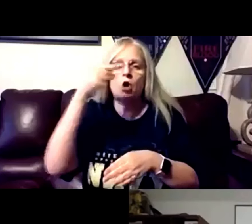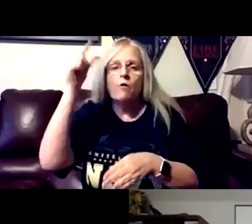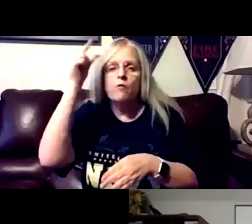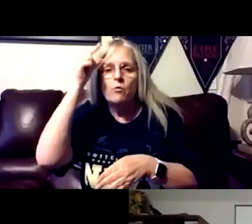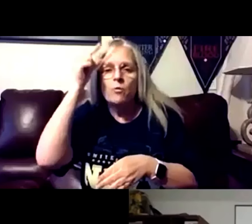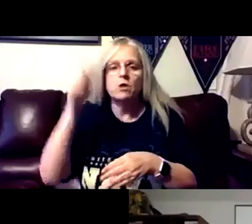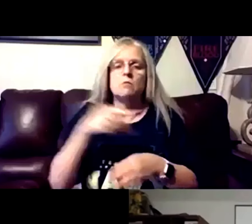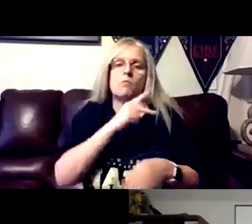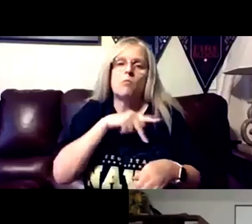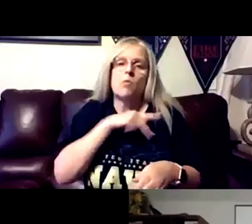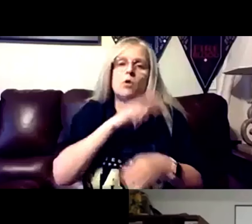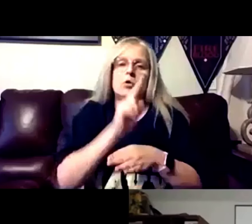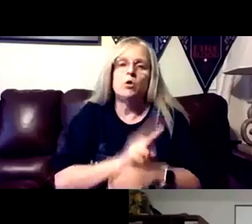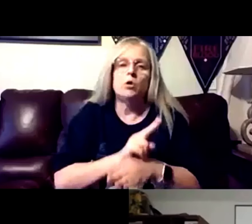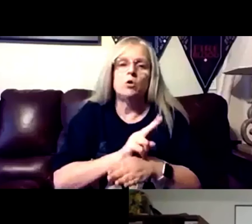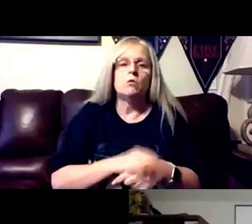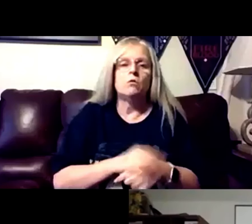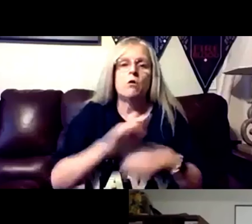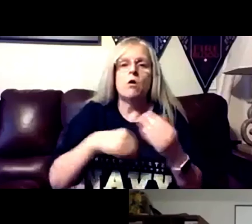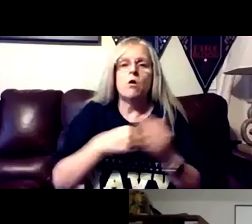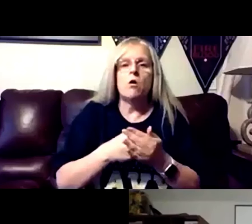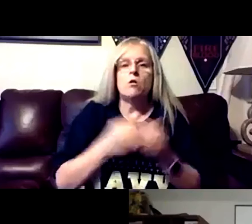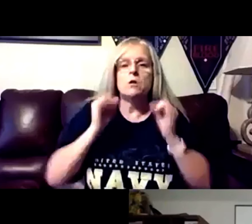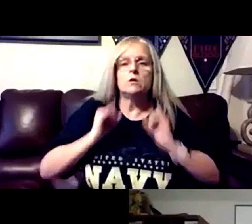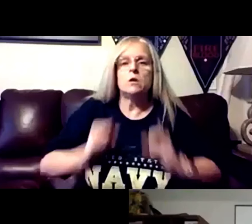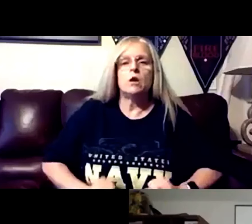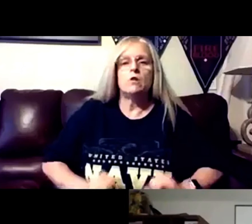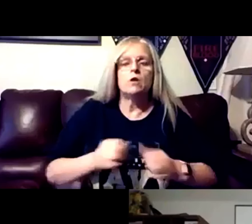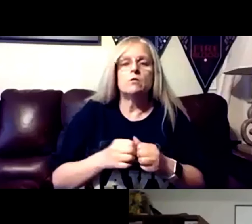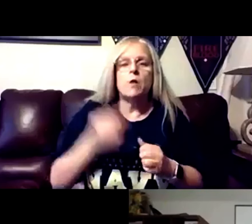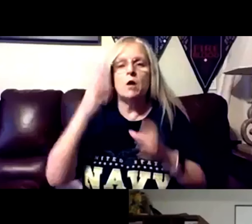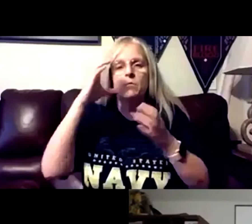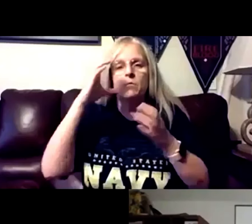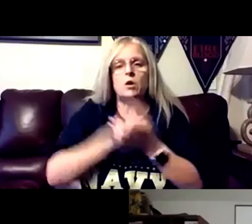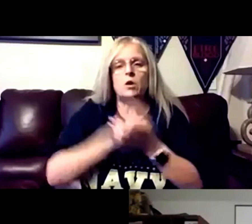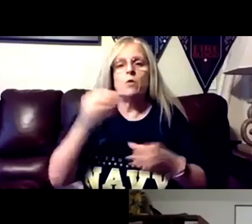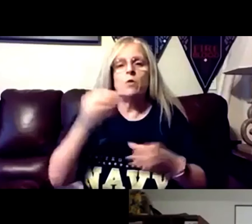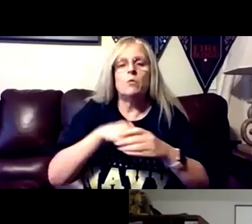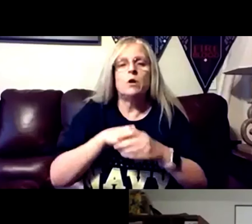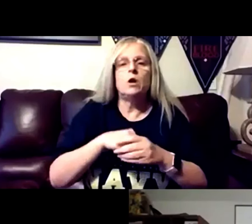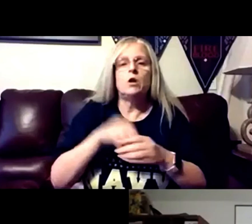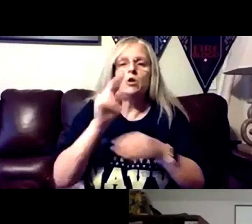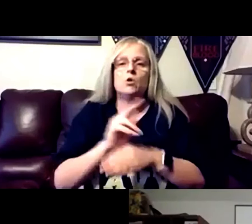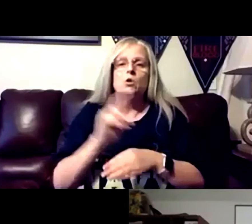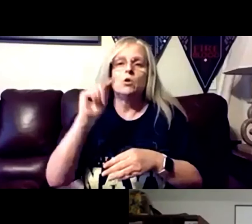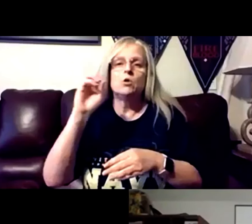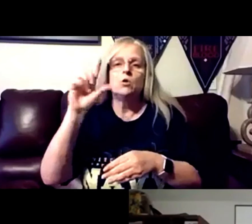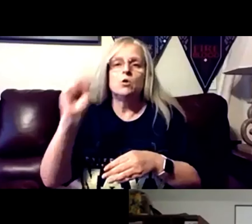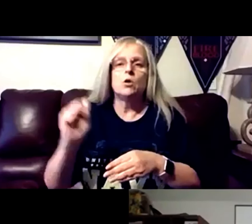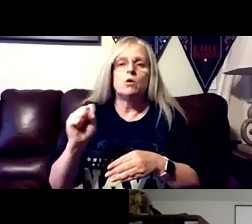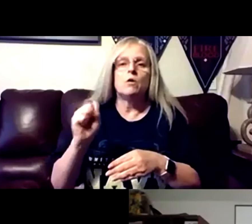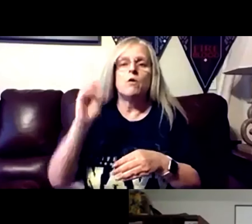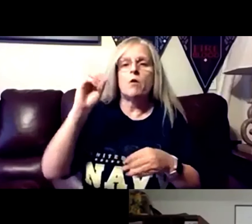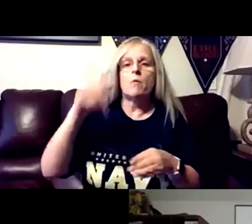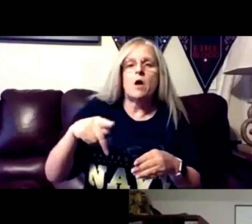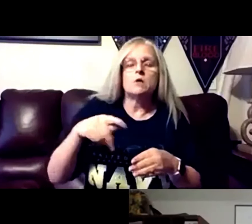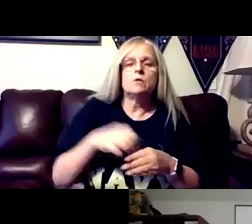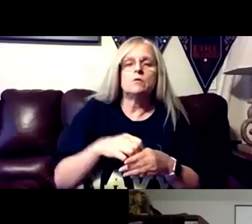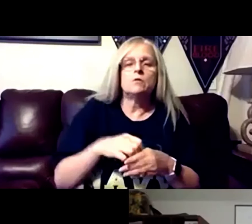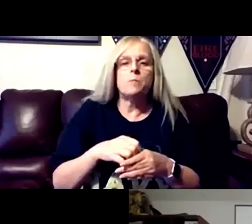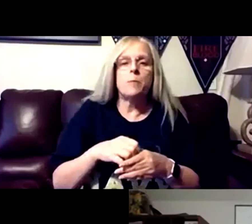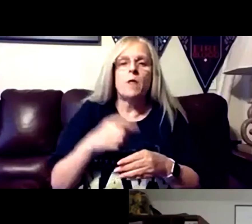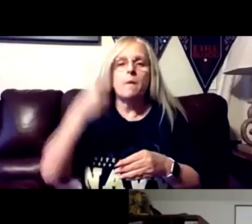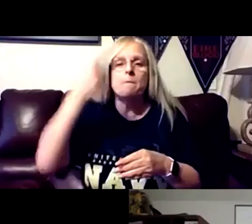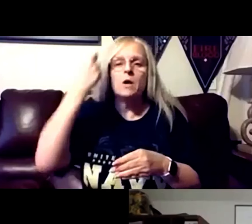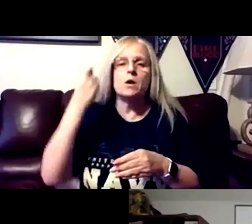personal use. All of these individuals, I believe, will be coming in and using the tools of ONPASSIVE because they